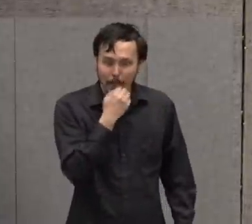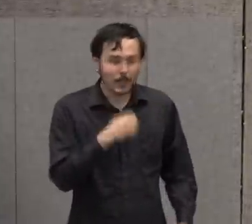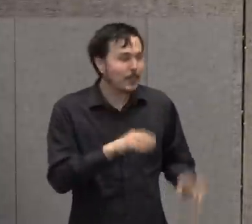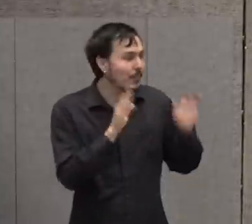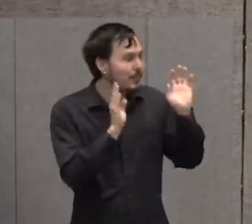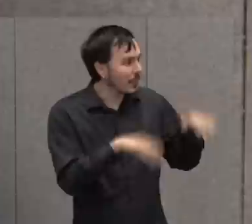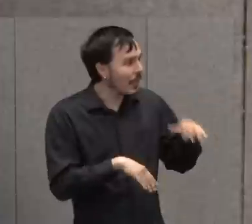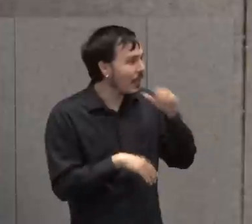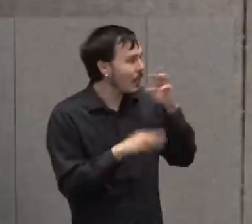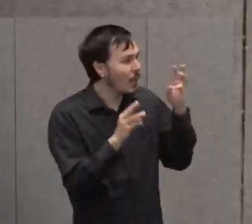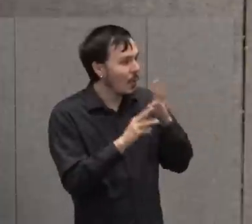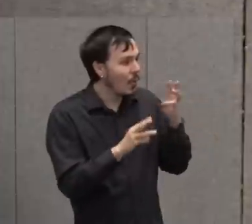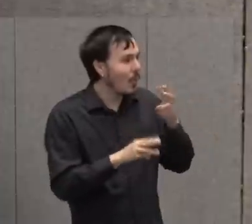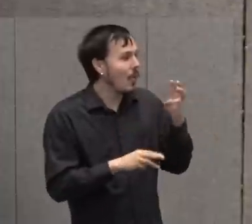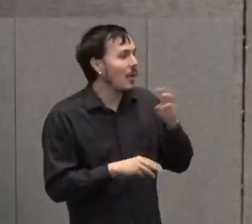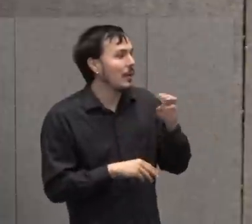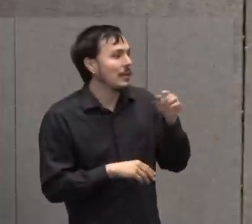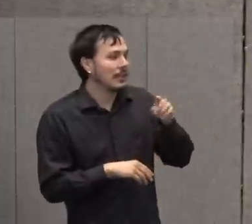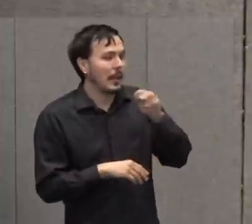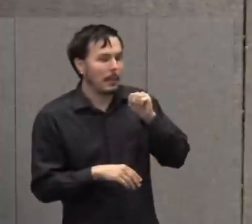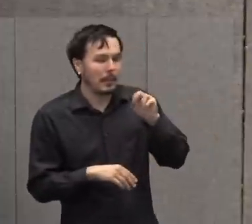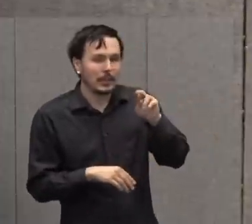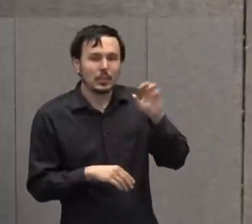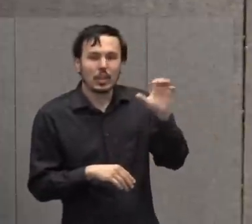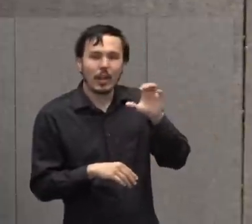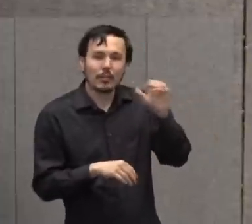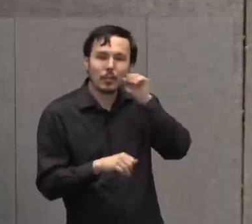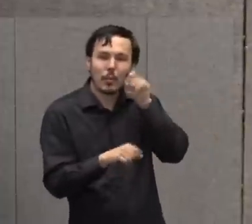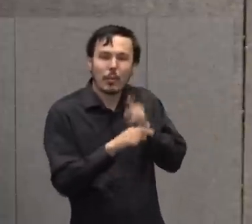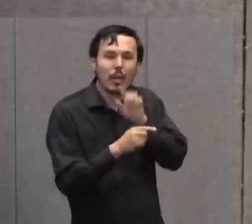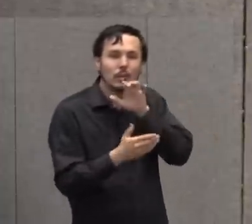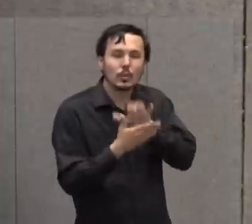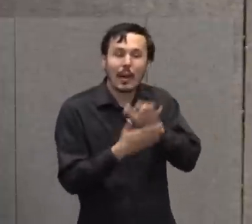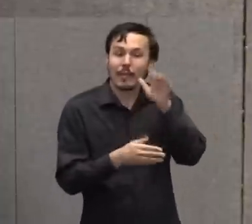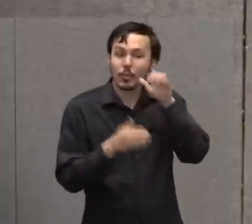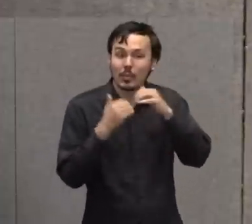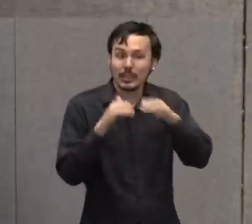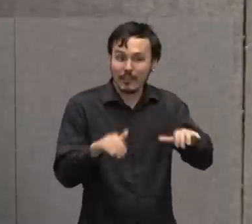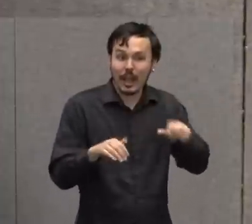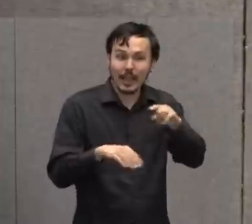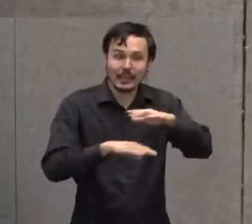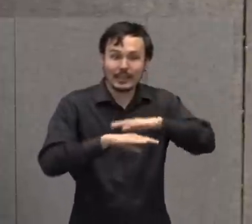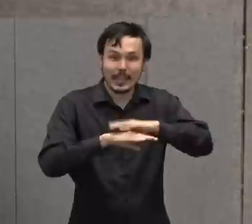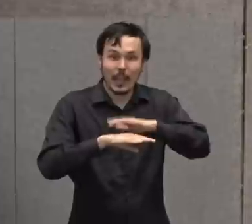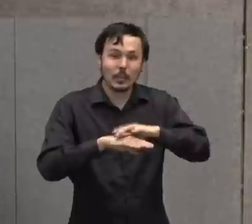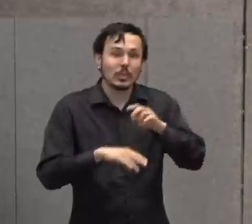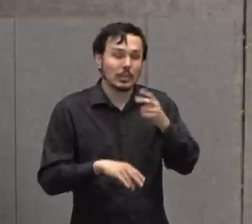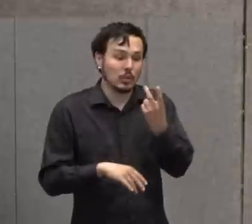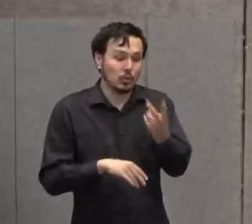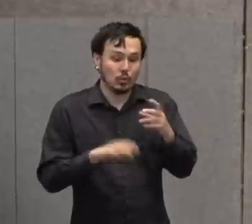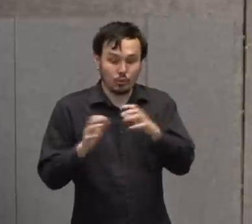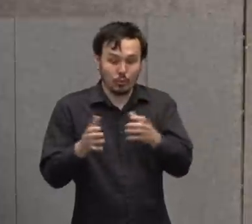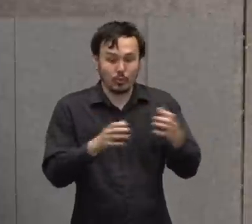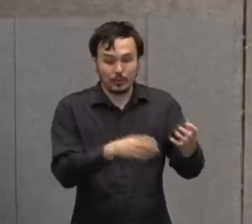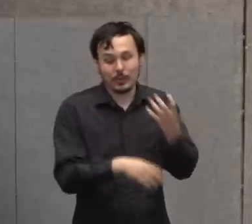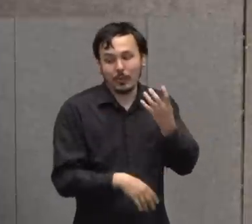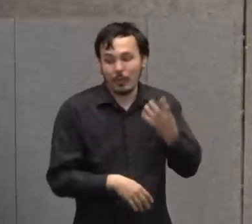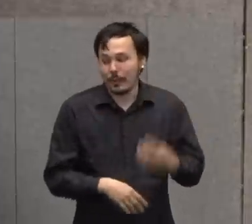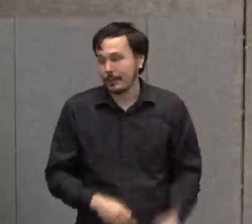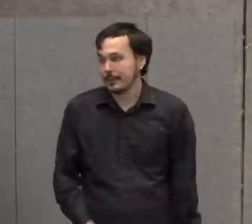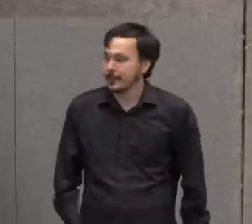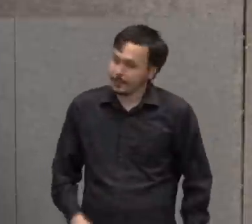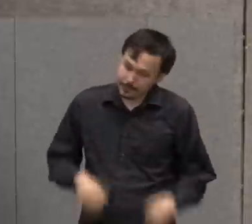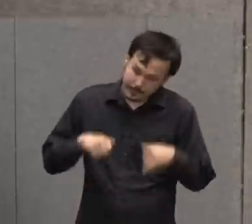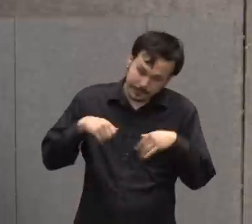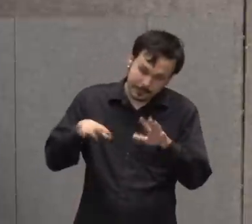Don't worry, said Mrs. Comfort's brother's wife. We'll divide these tables into 2 groups of 4. Go ahead, Mrs. Comfort